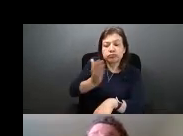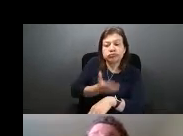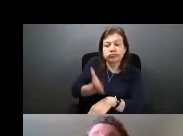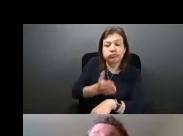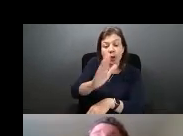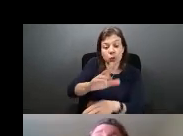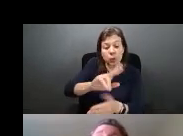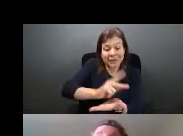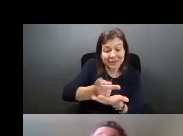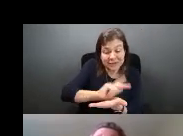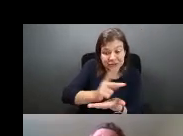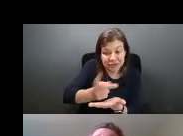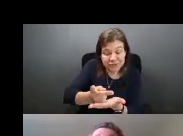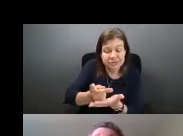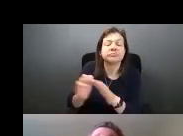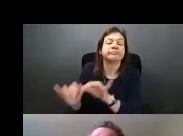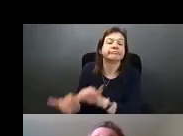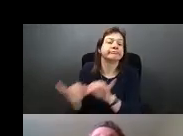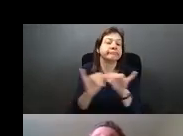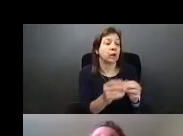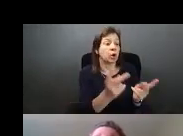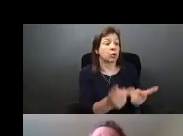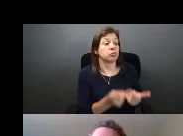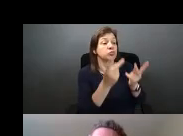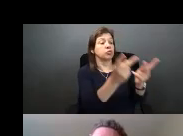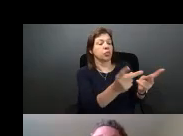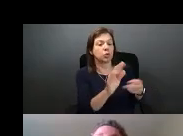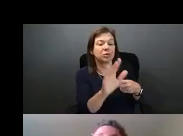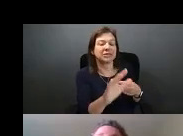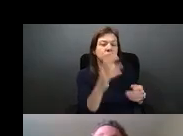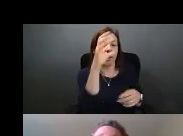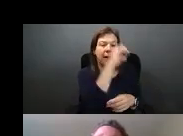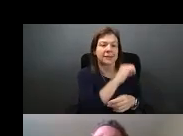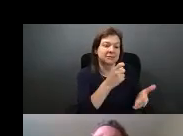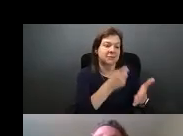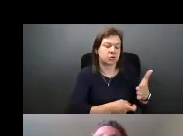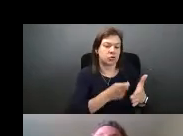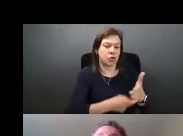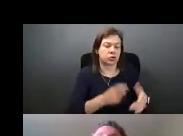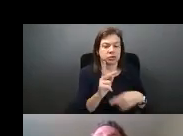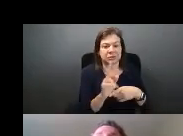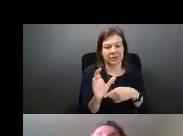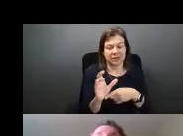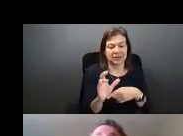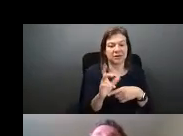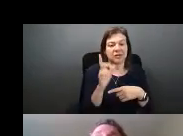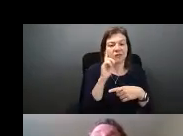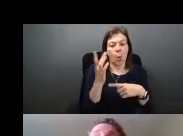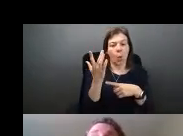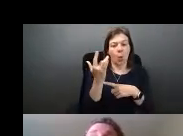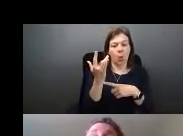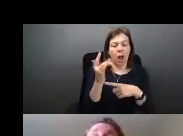kitchen, the proposal you submit is your estimate to the Kennedy Center of why you